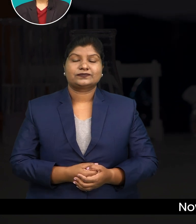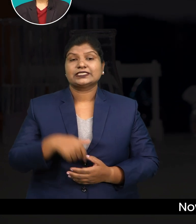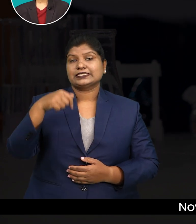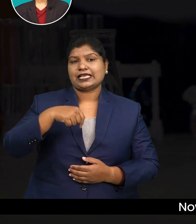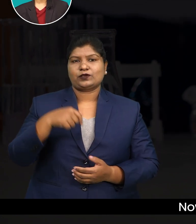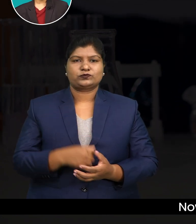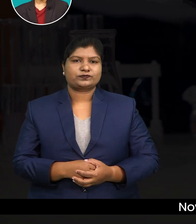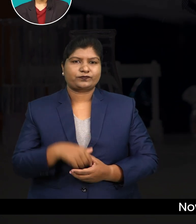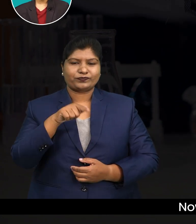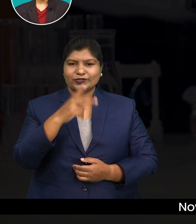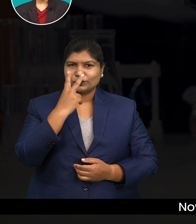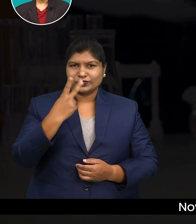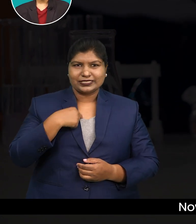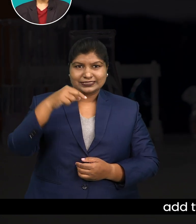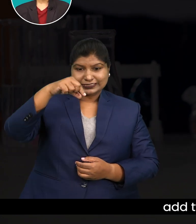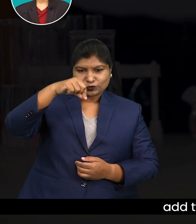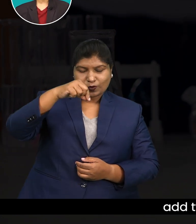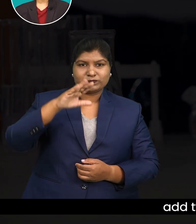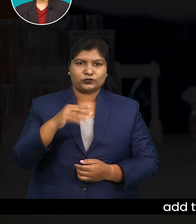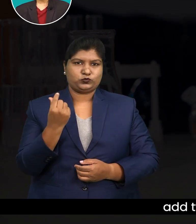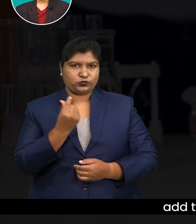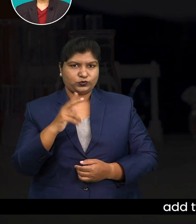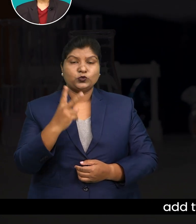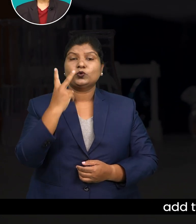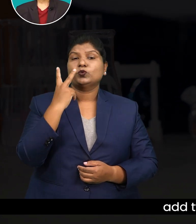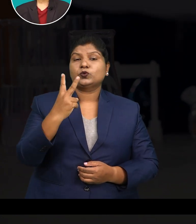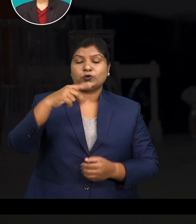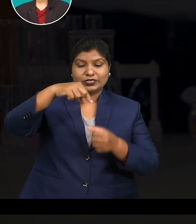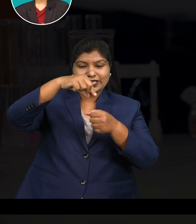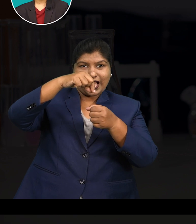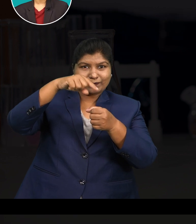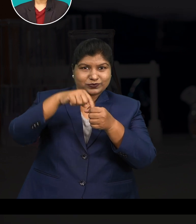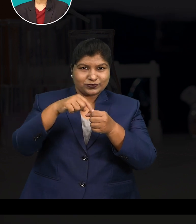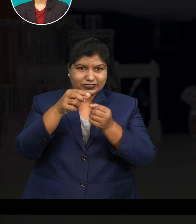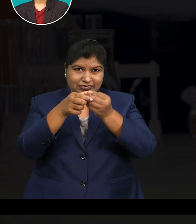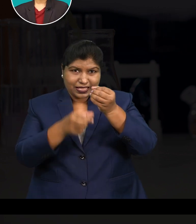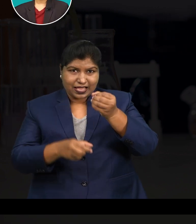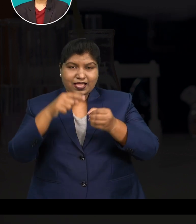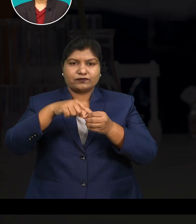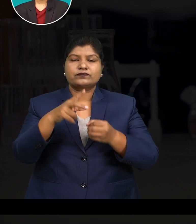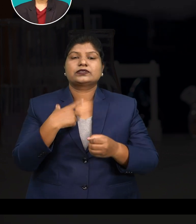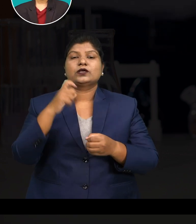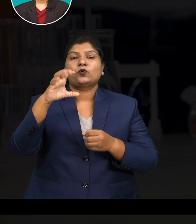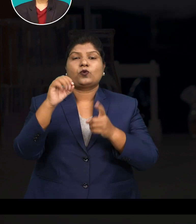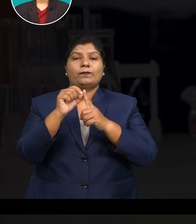Now, using a dropper, add 2 drops of a copper sulfate solution